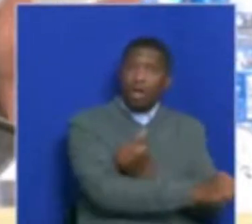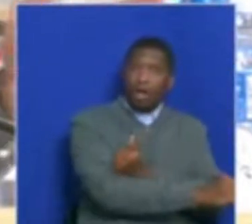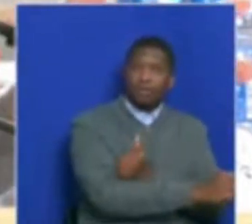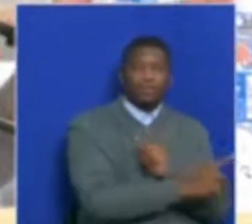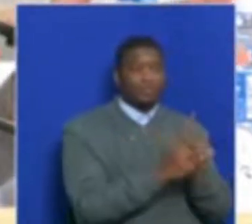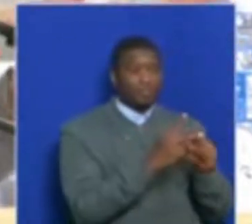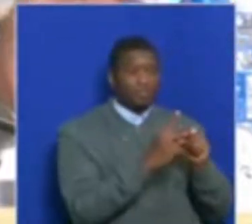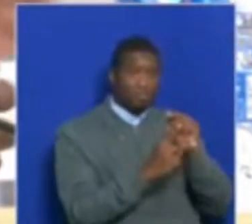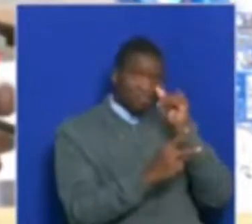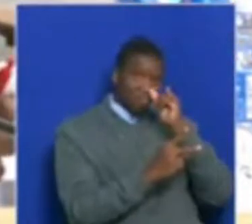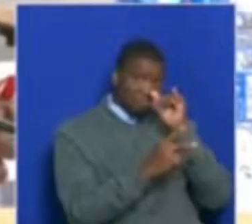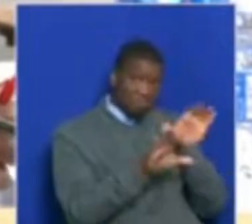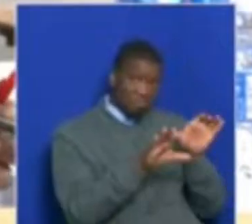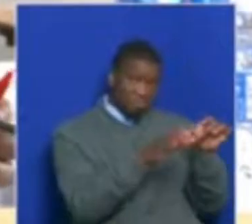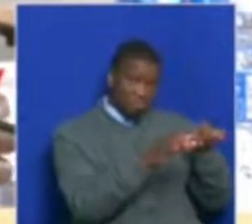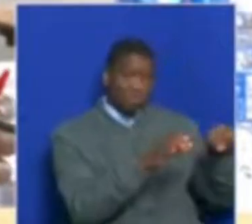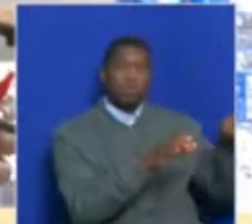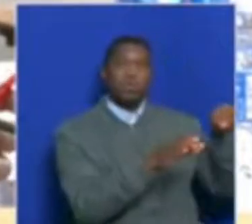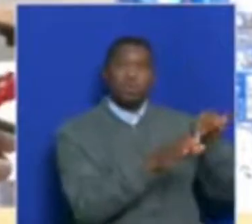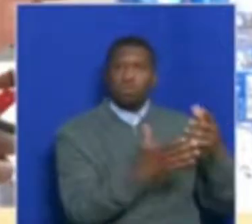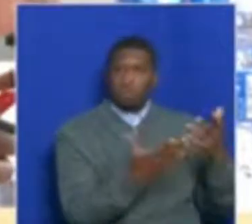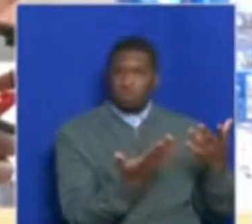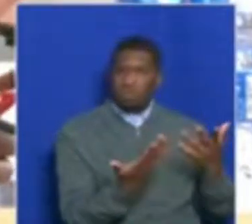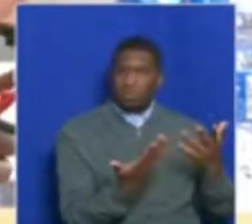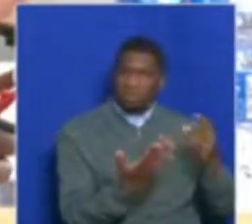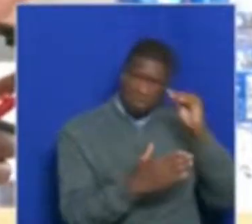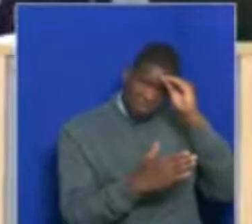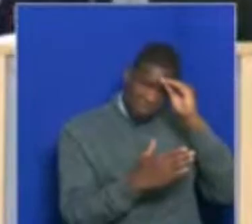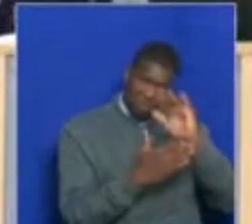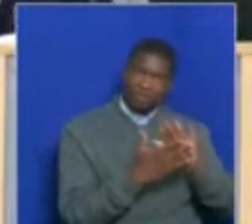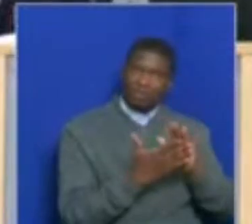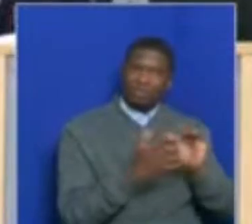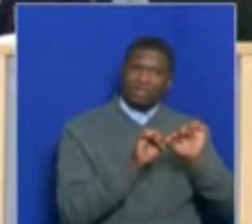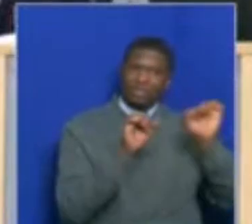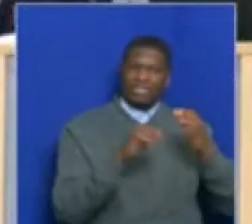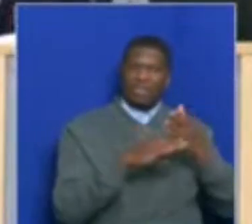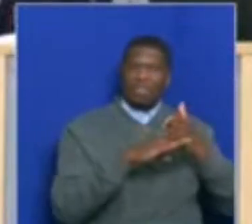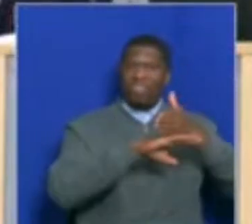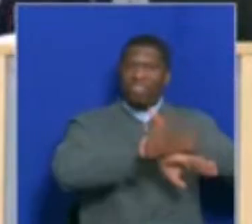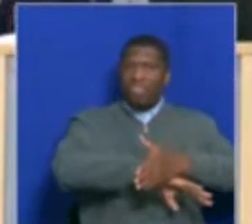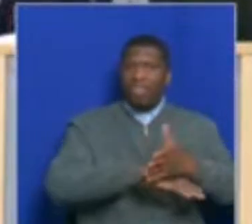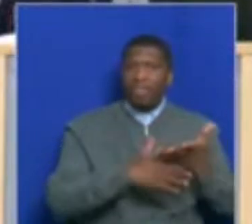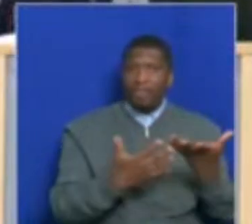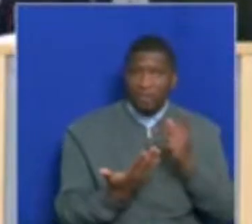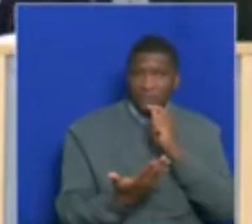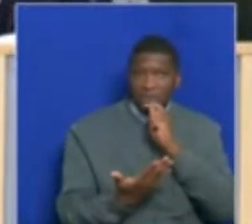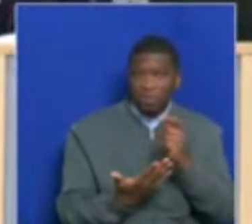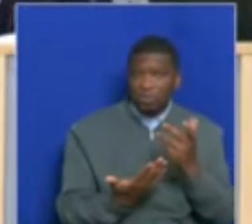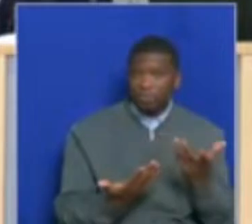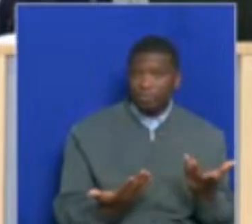effectively infiltration of gangs of the police?